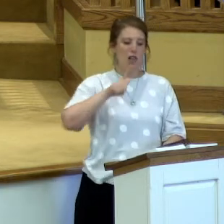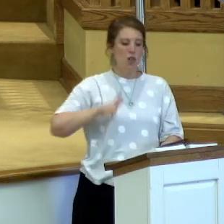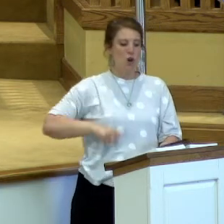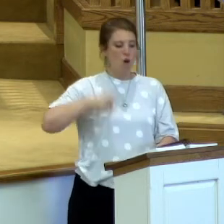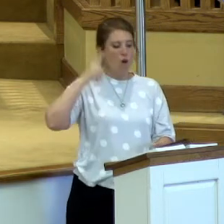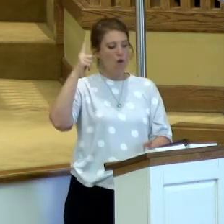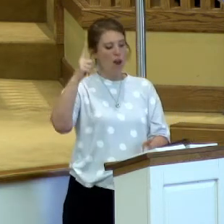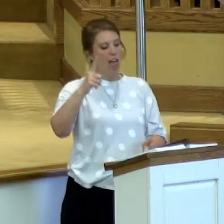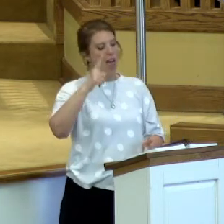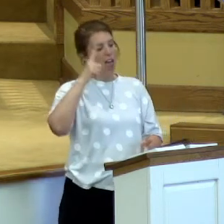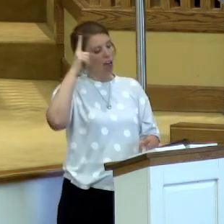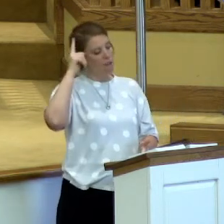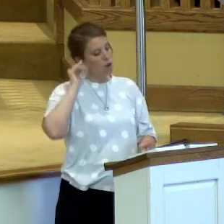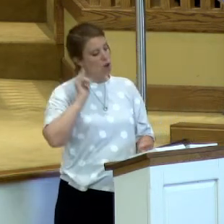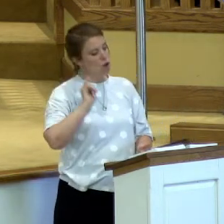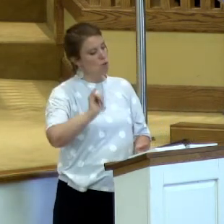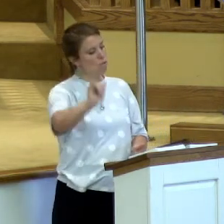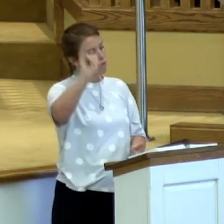ascended my Lord